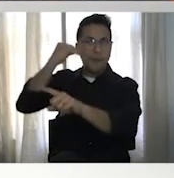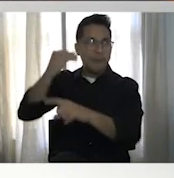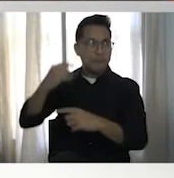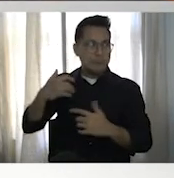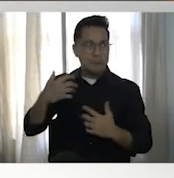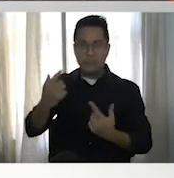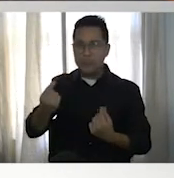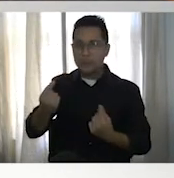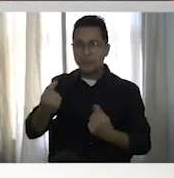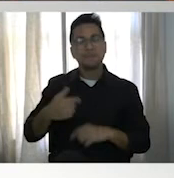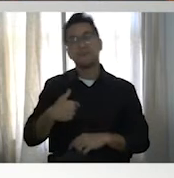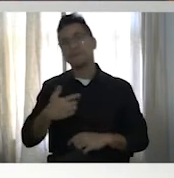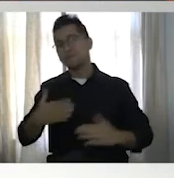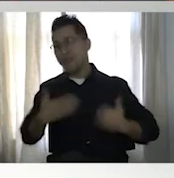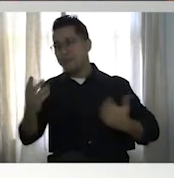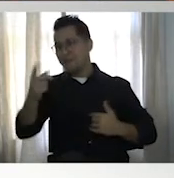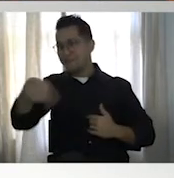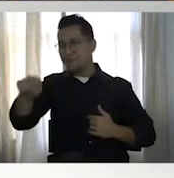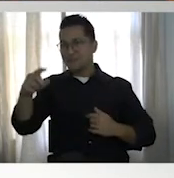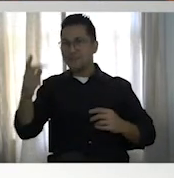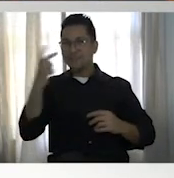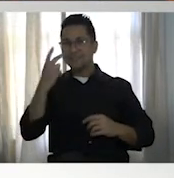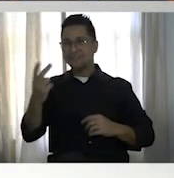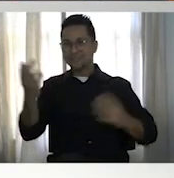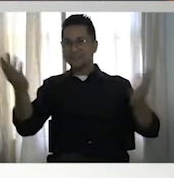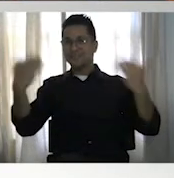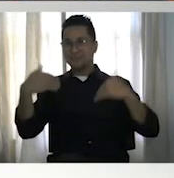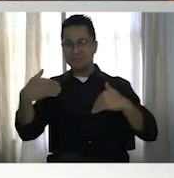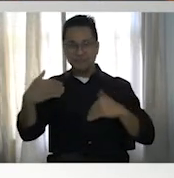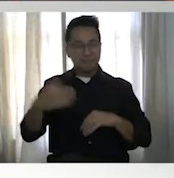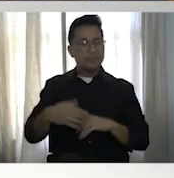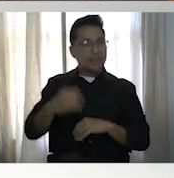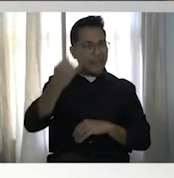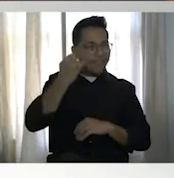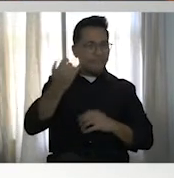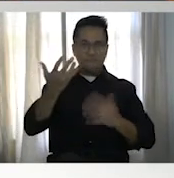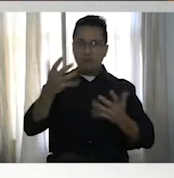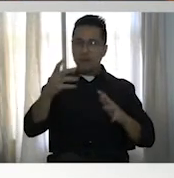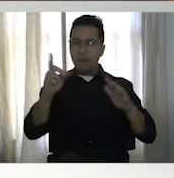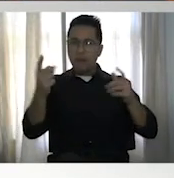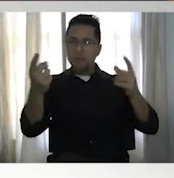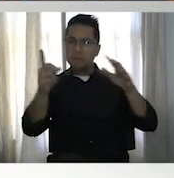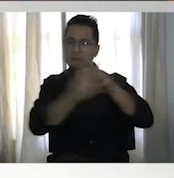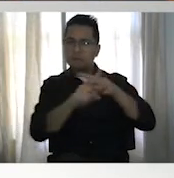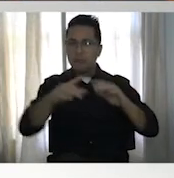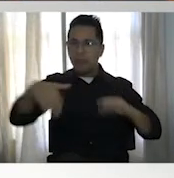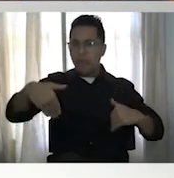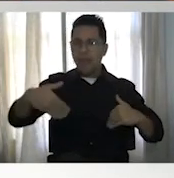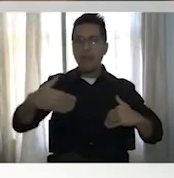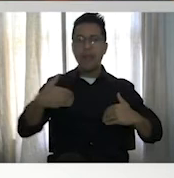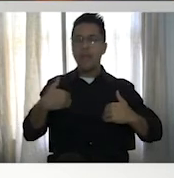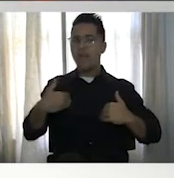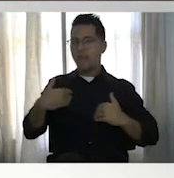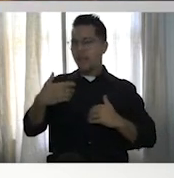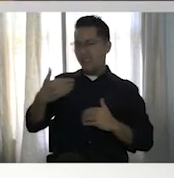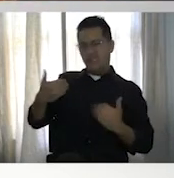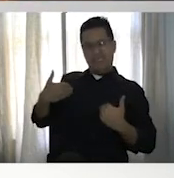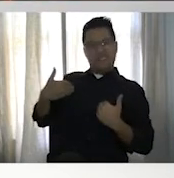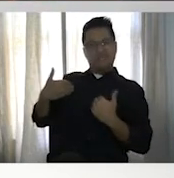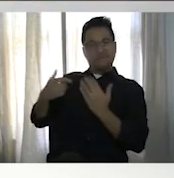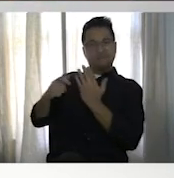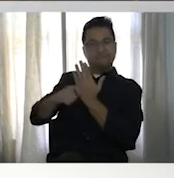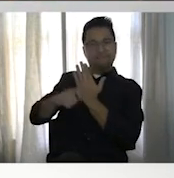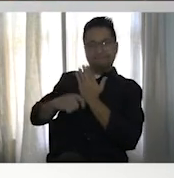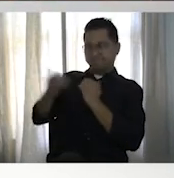So we're really happy to see you. If you came in a little bit after I handed out, the handouts are right here on this little table here.